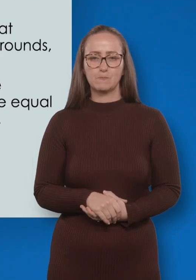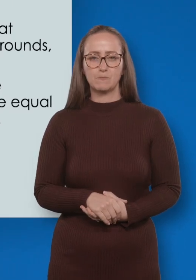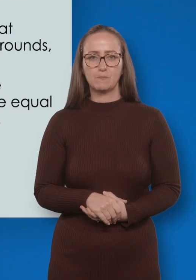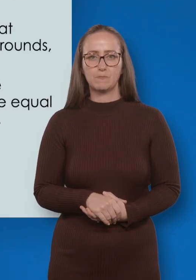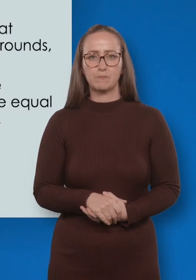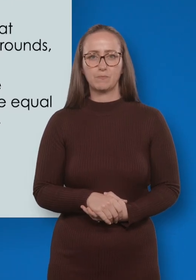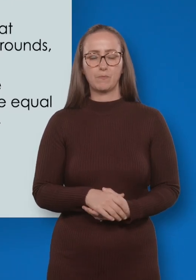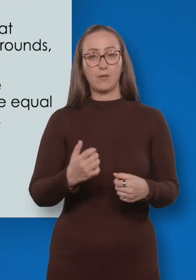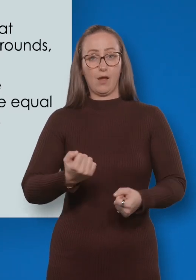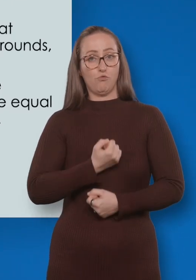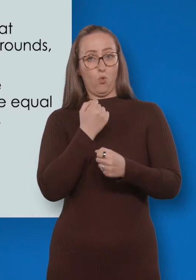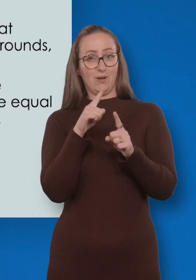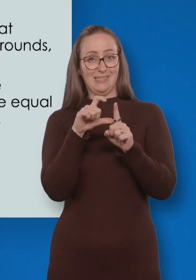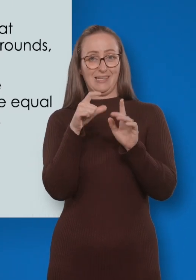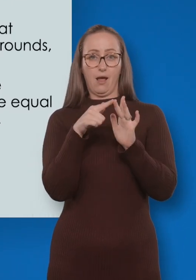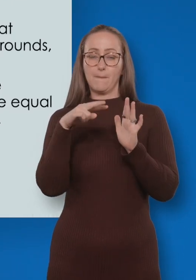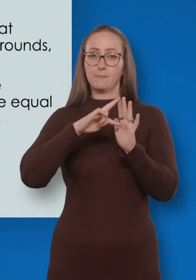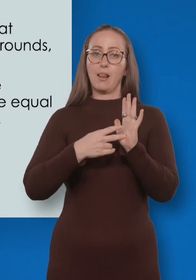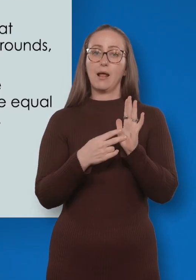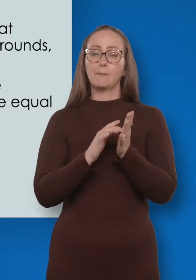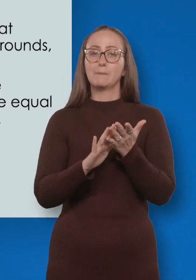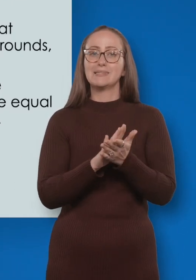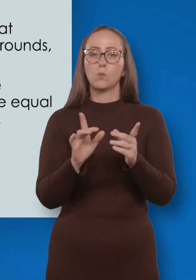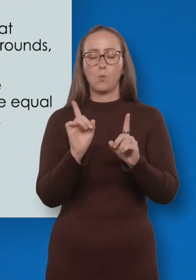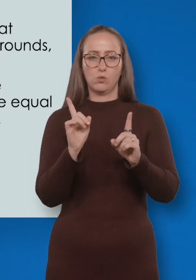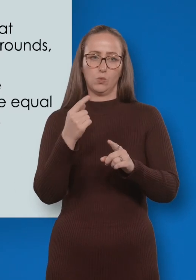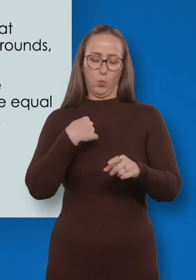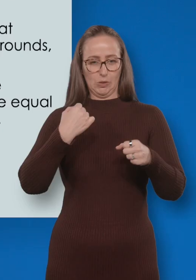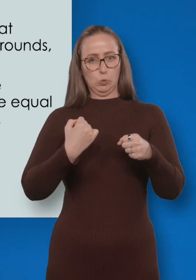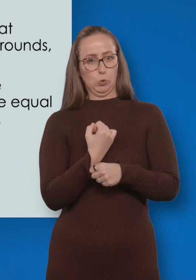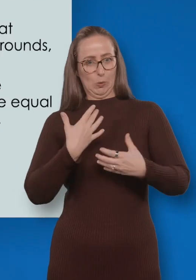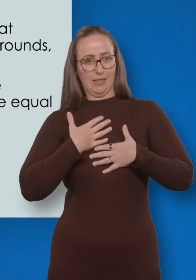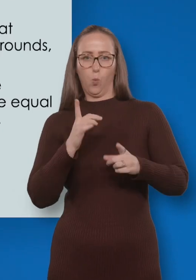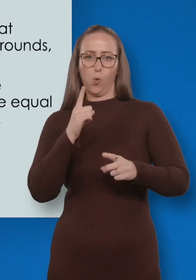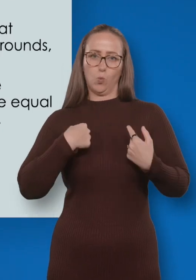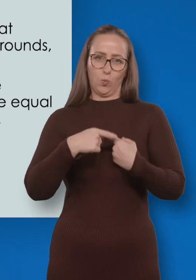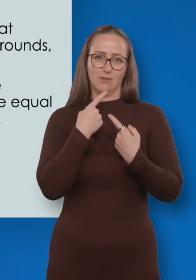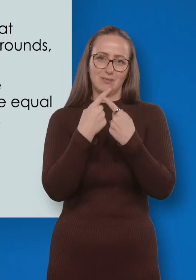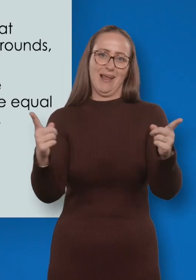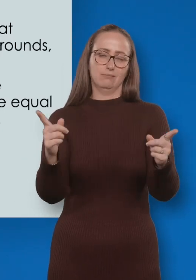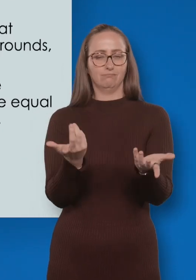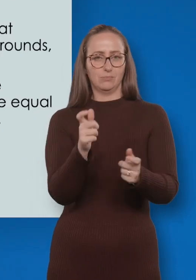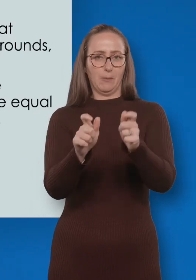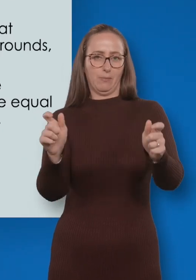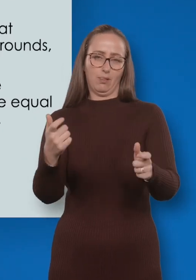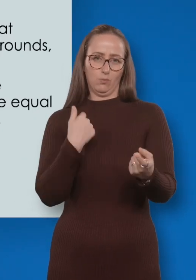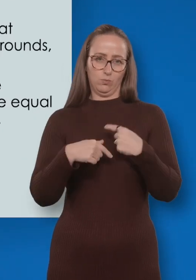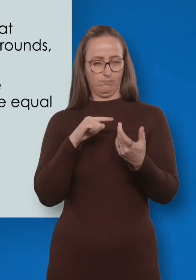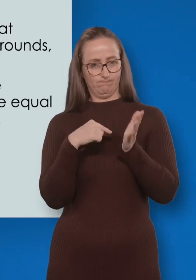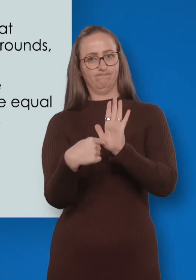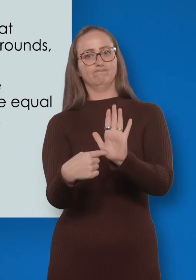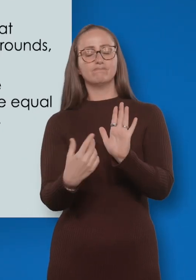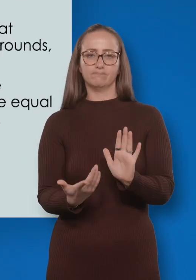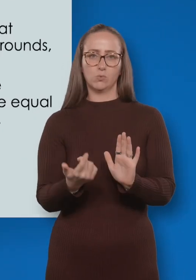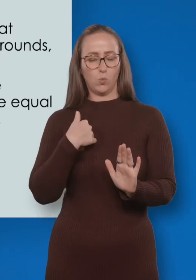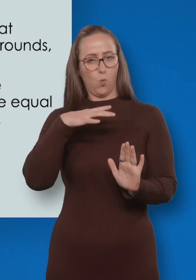by having our own EDI plan, it means that we're kind of practicing what we preach, essentially. Because ultimately, at the end of the day, we want all